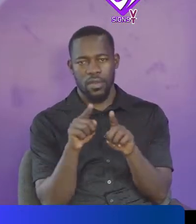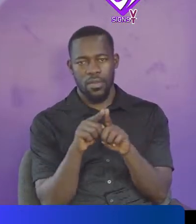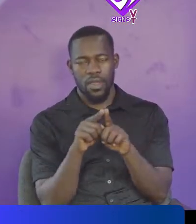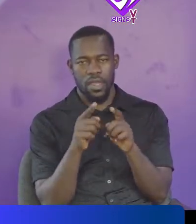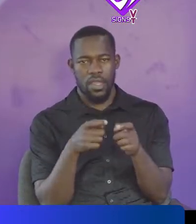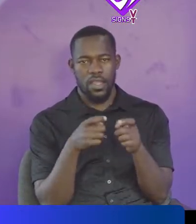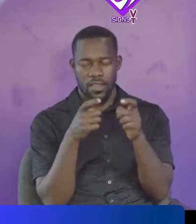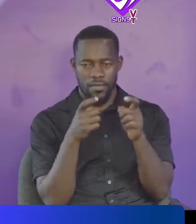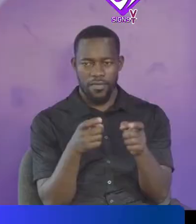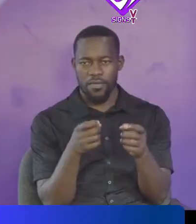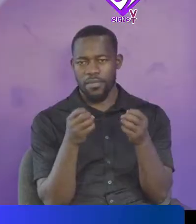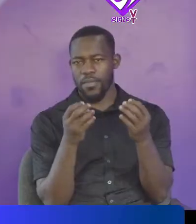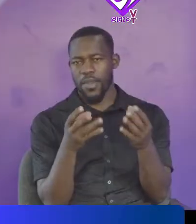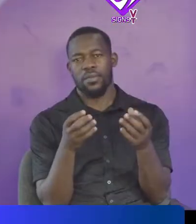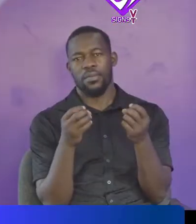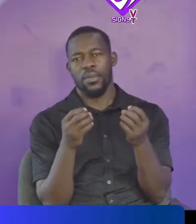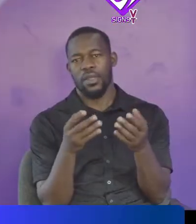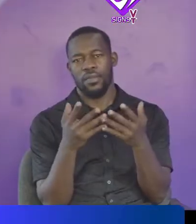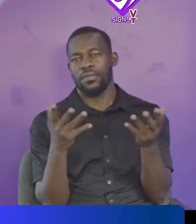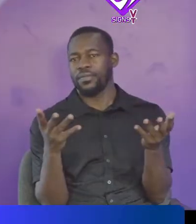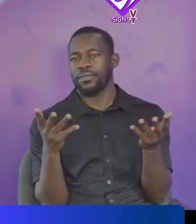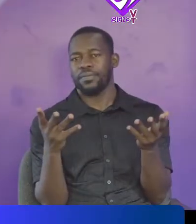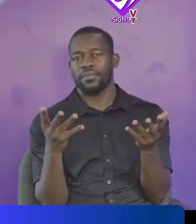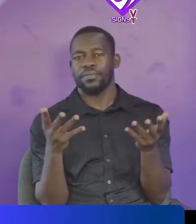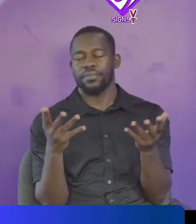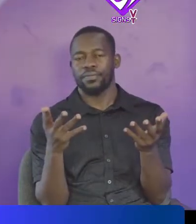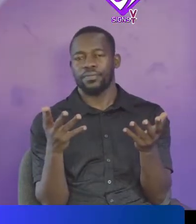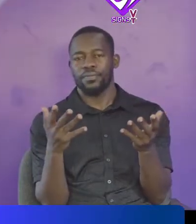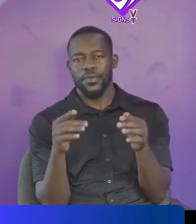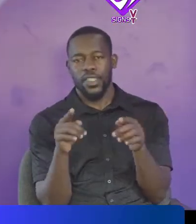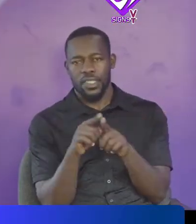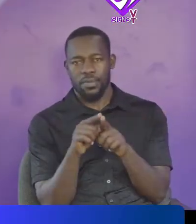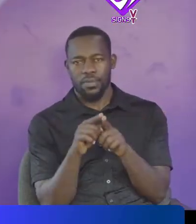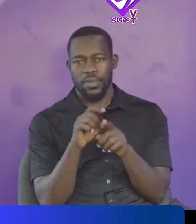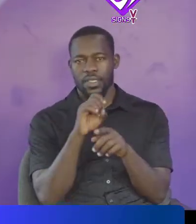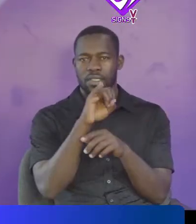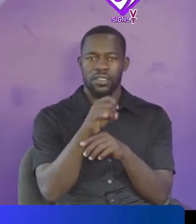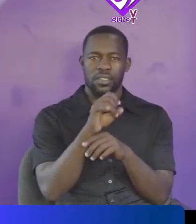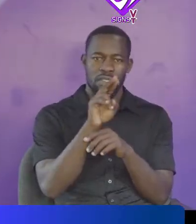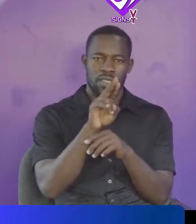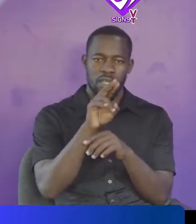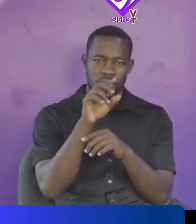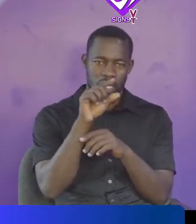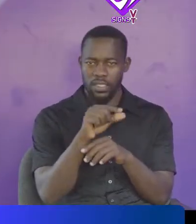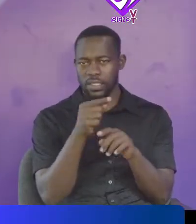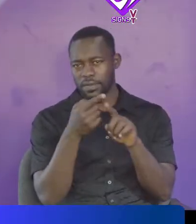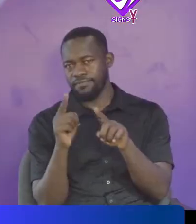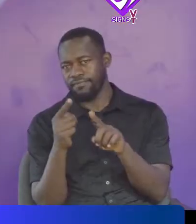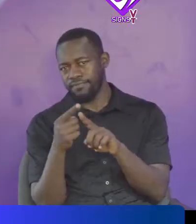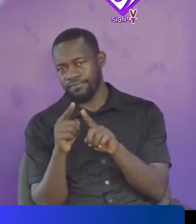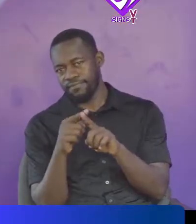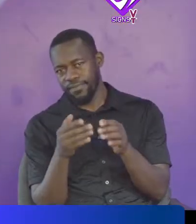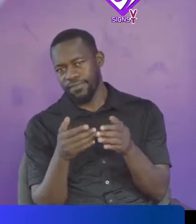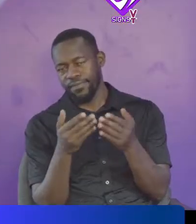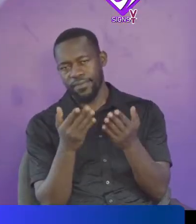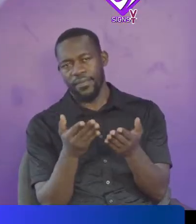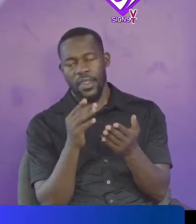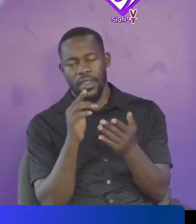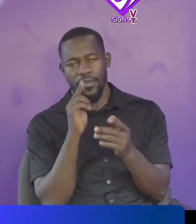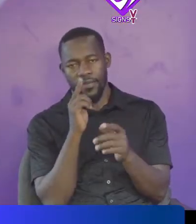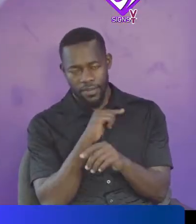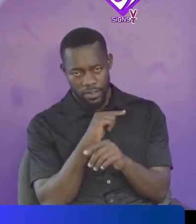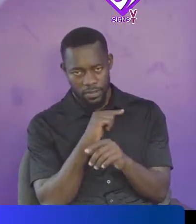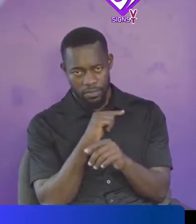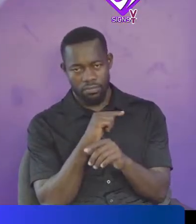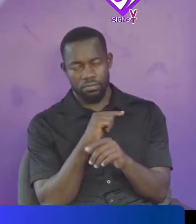there. The cups used, the jugs, they are all there. Yeah. So that's the first. The art gallery